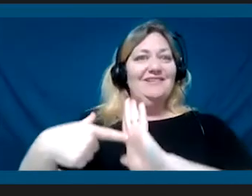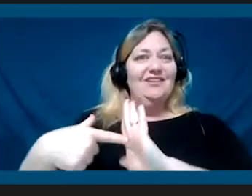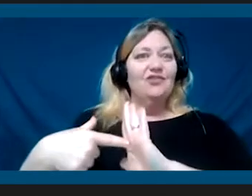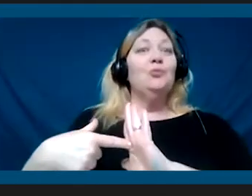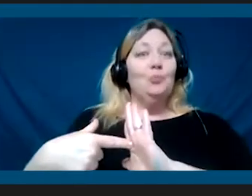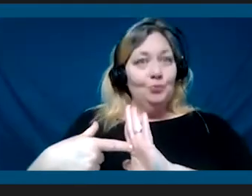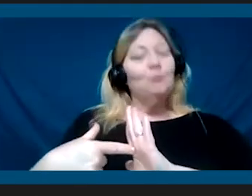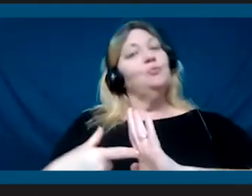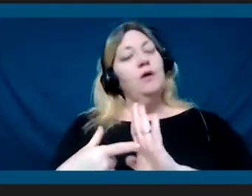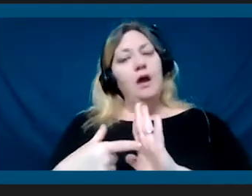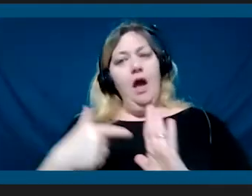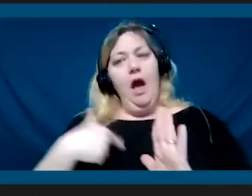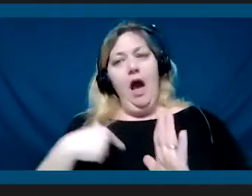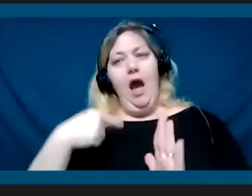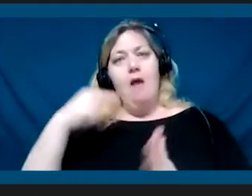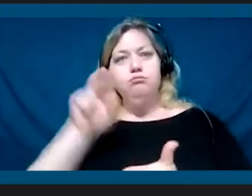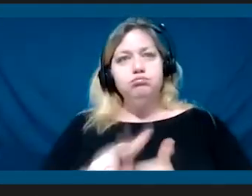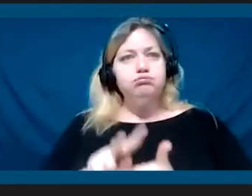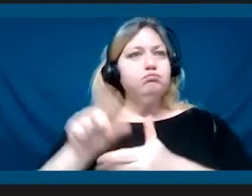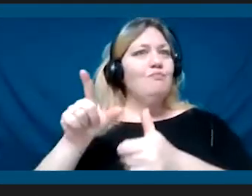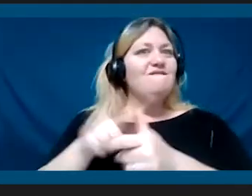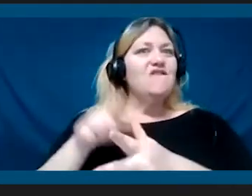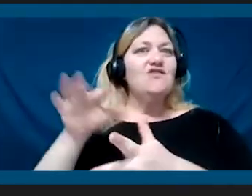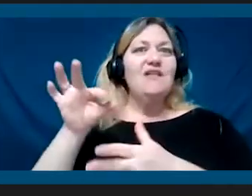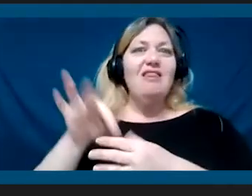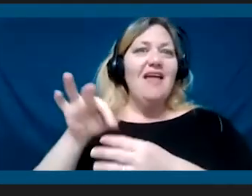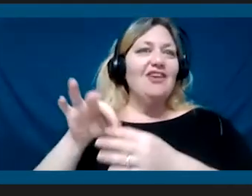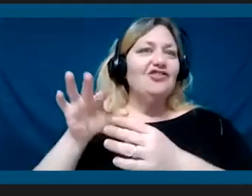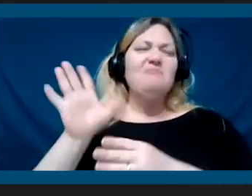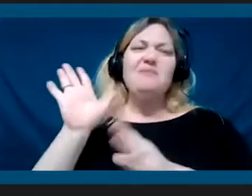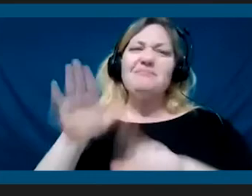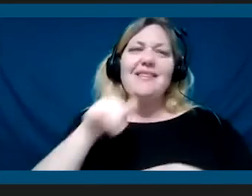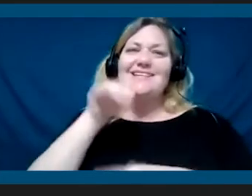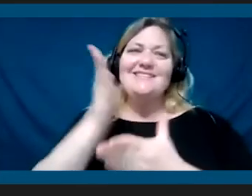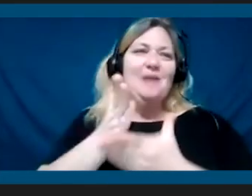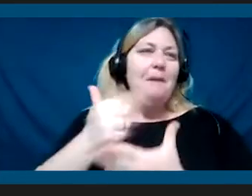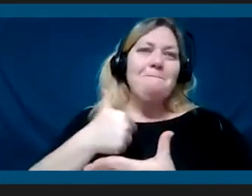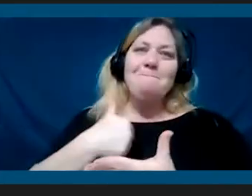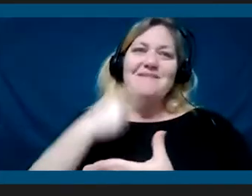I lost my first election, but that didn't stop me